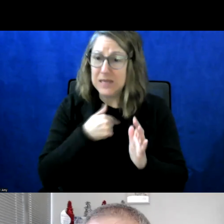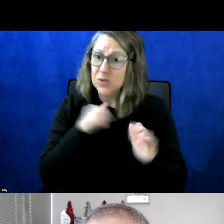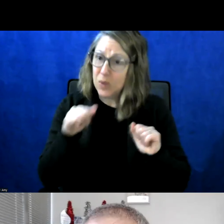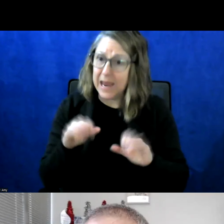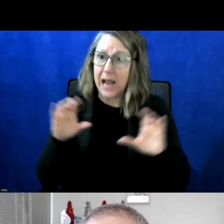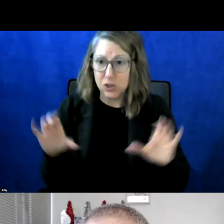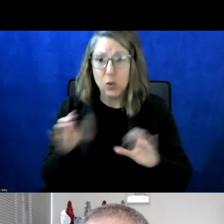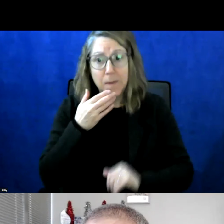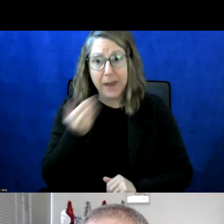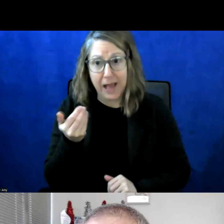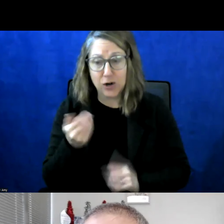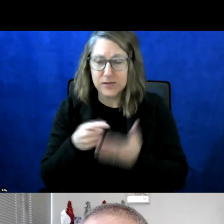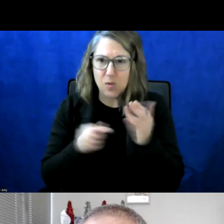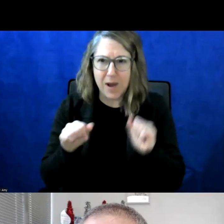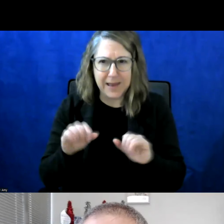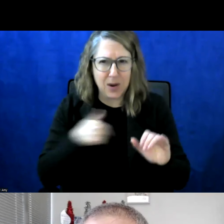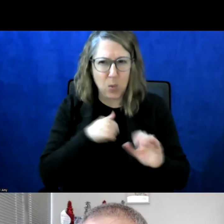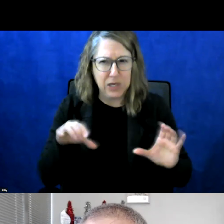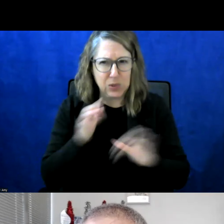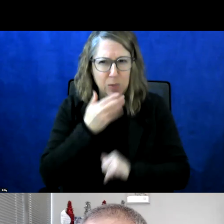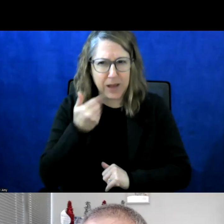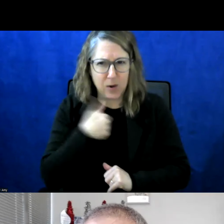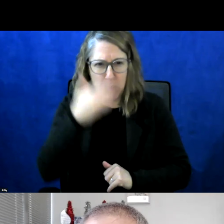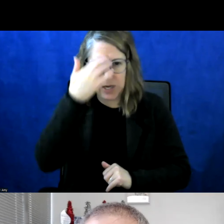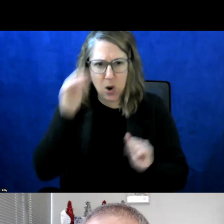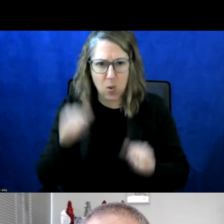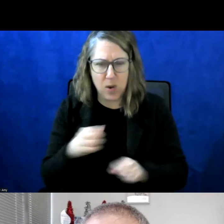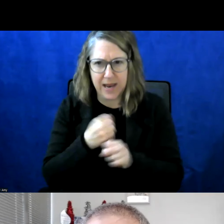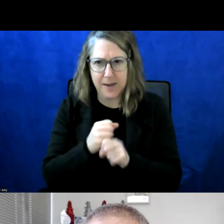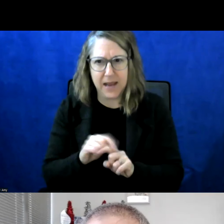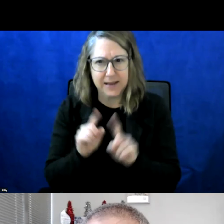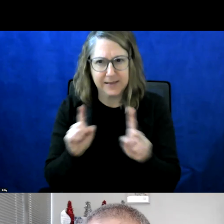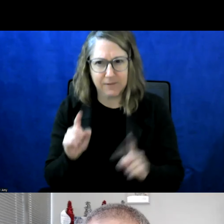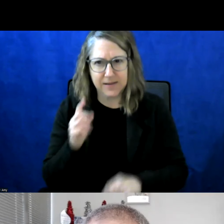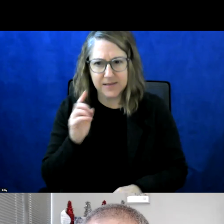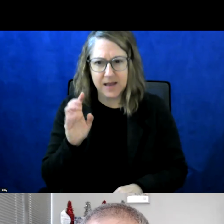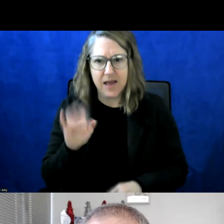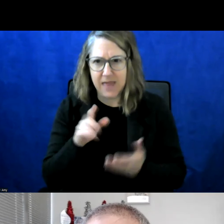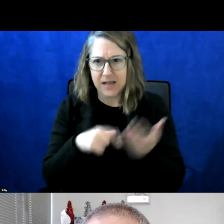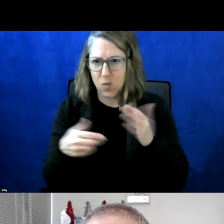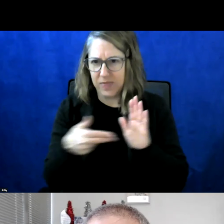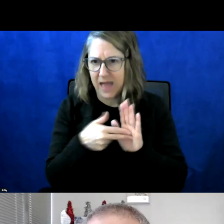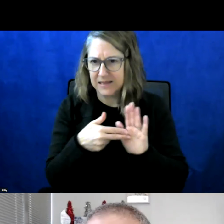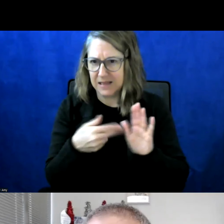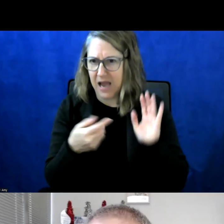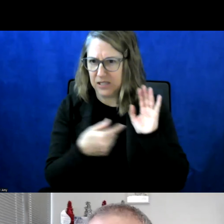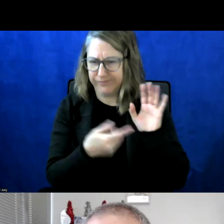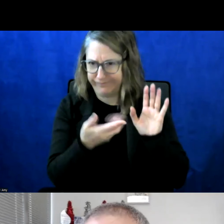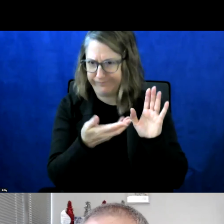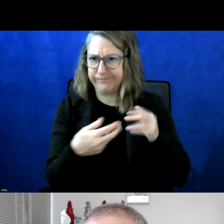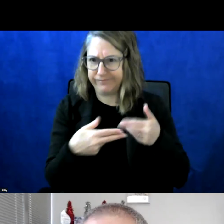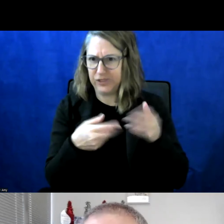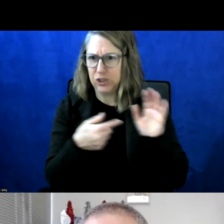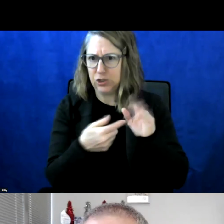going to talk about. What can we do better? And we know it can make a difference because that's what this slide is telling us. It's telling us that we do not have